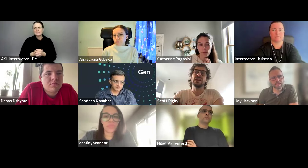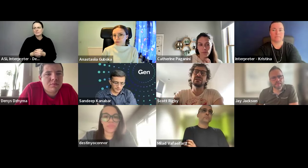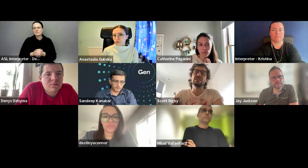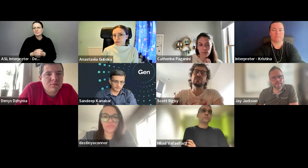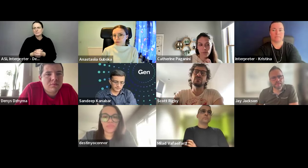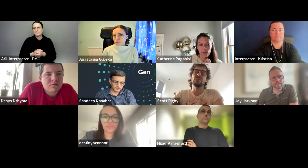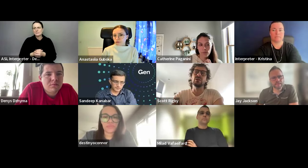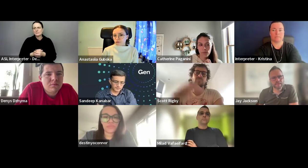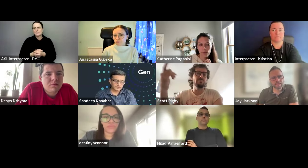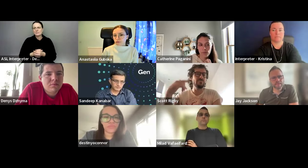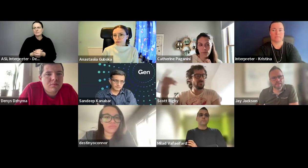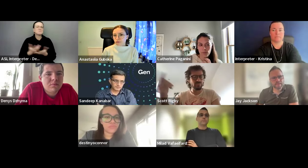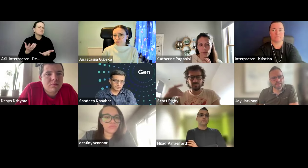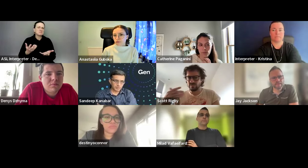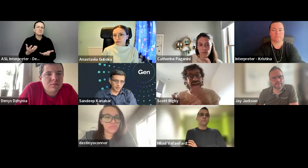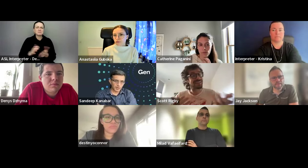Then,